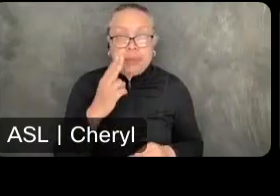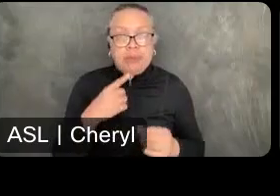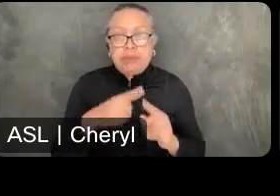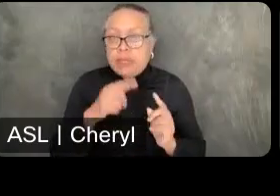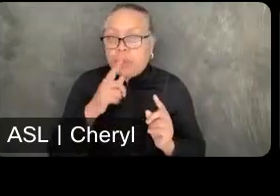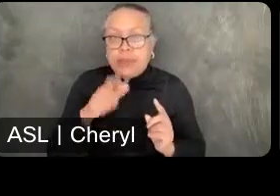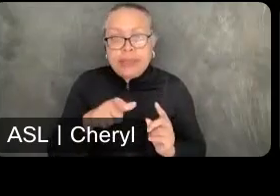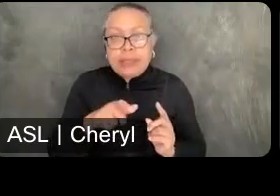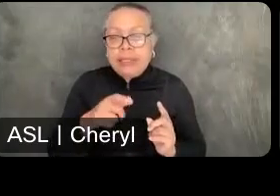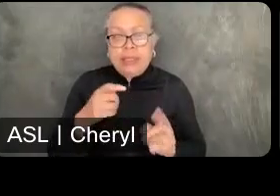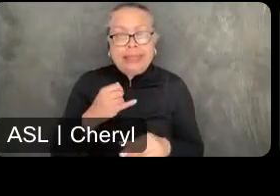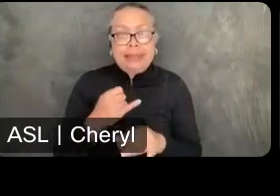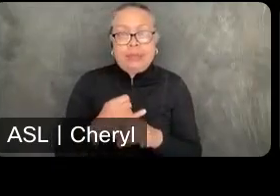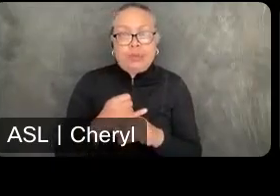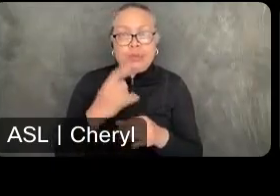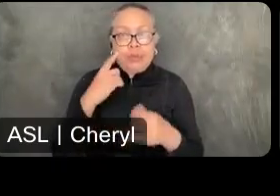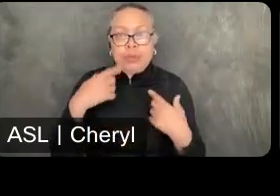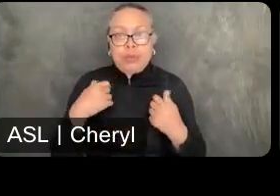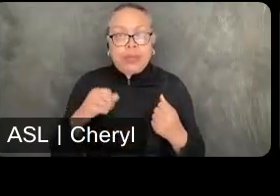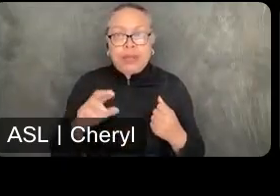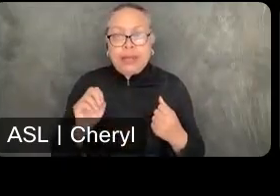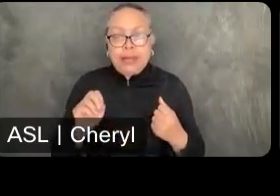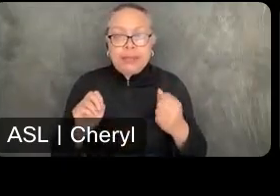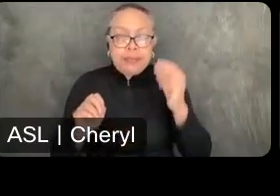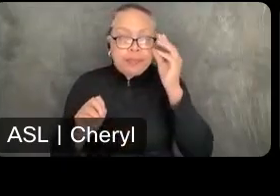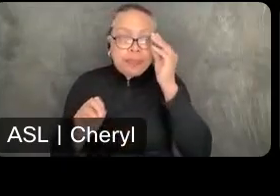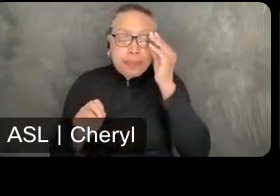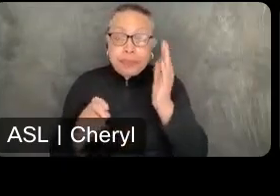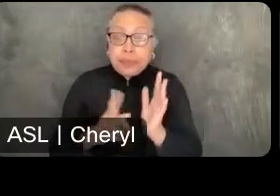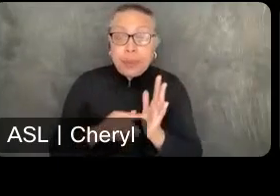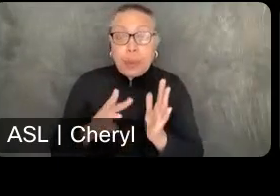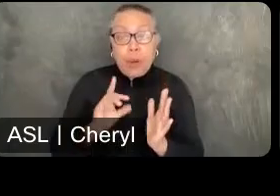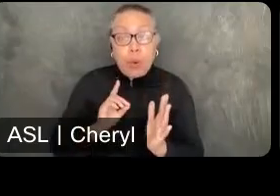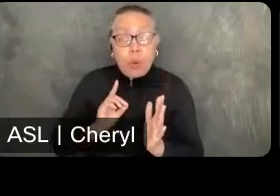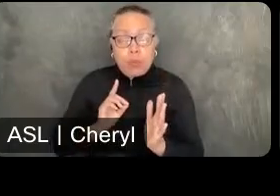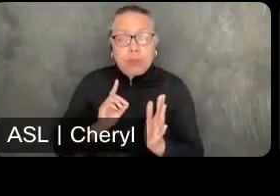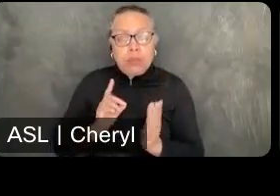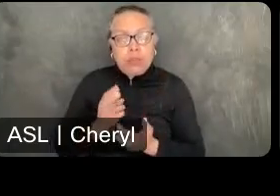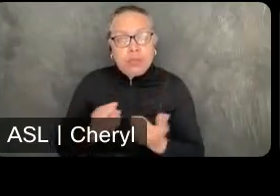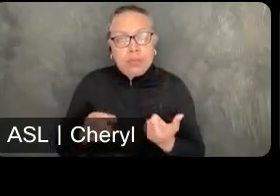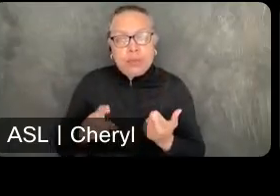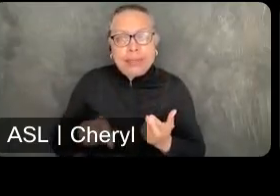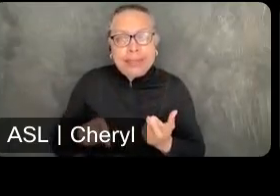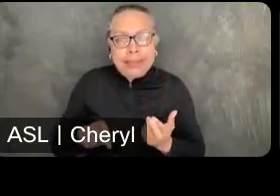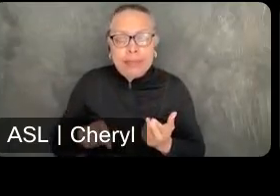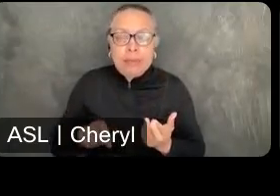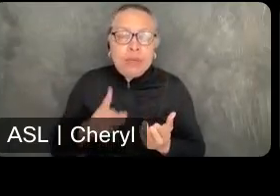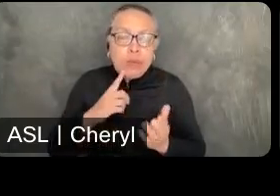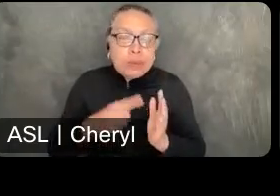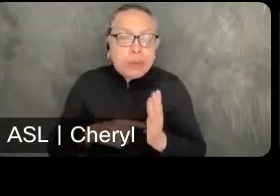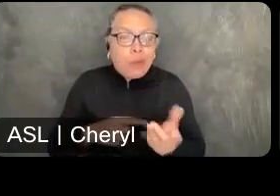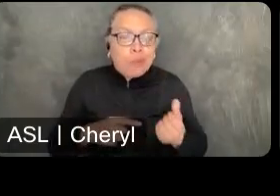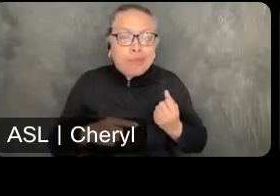institutional mental health care. Withholding resources needed to access care, and this very often was insurance,